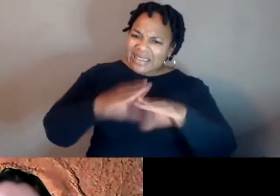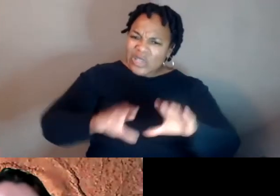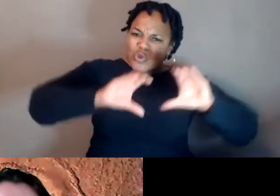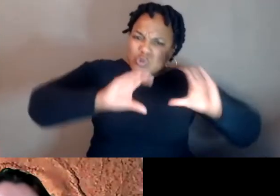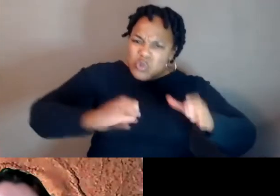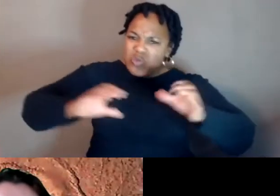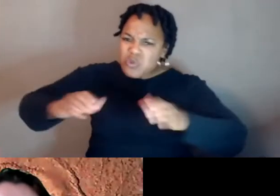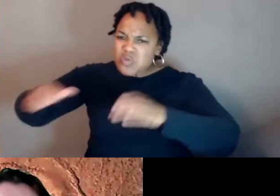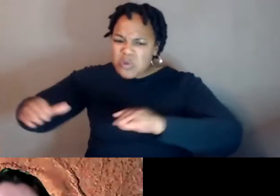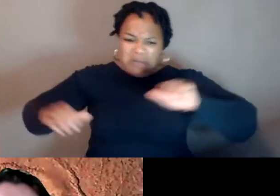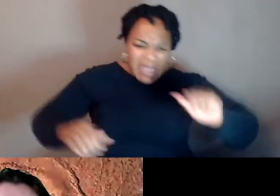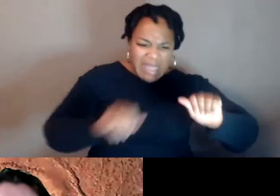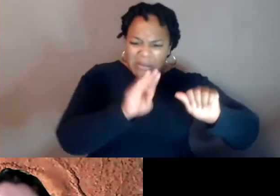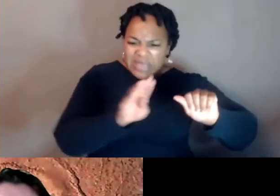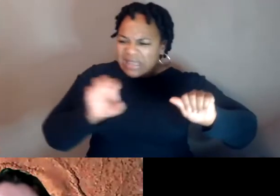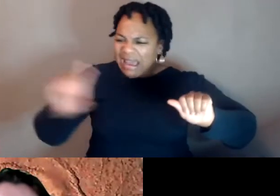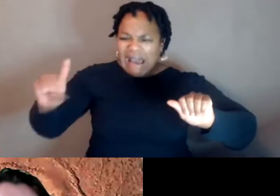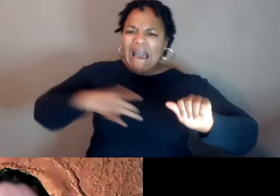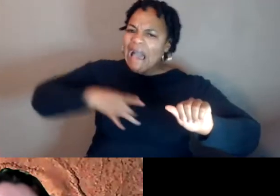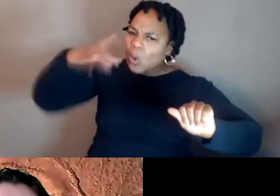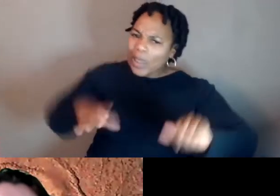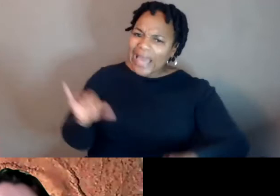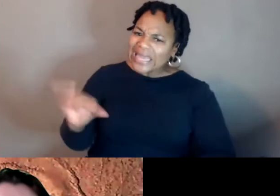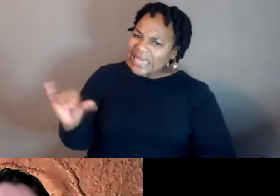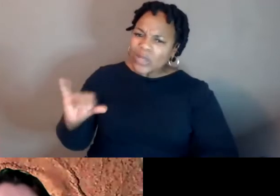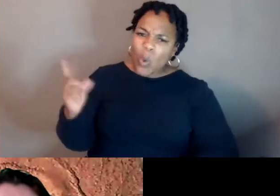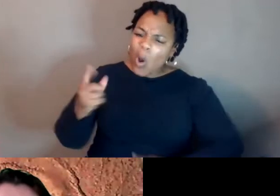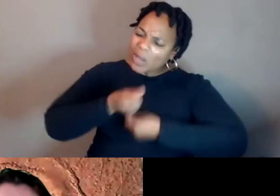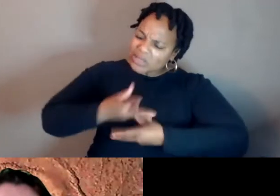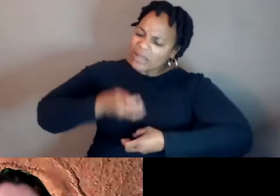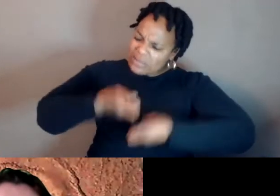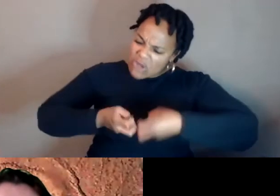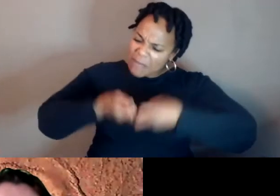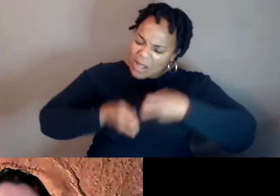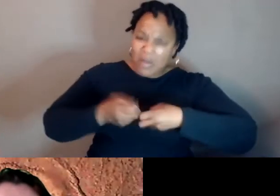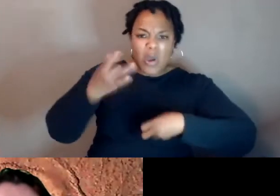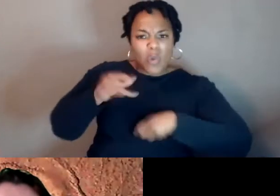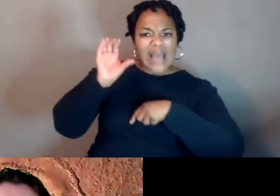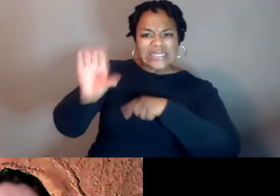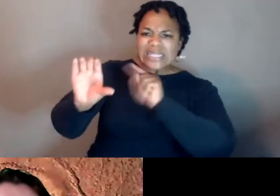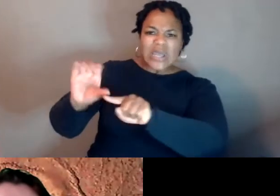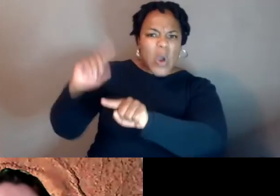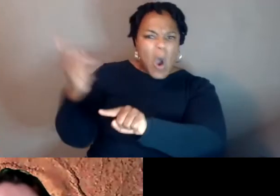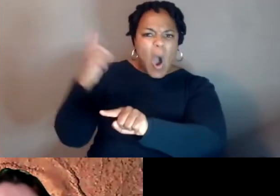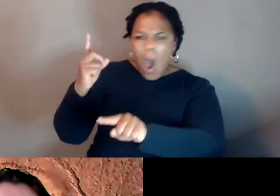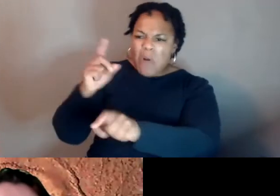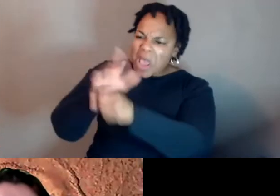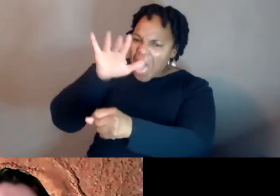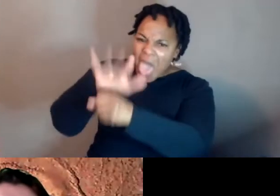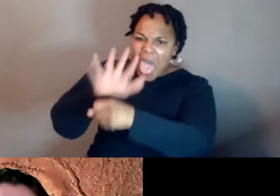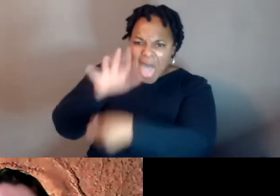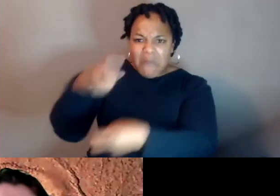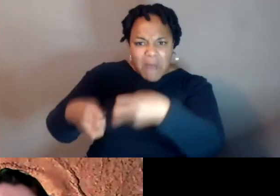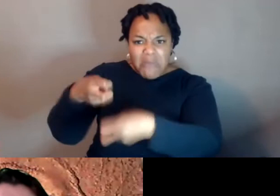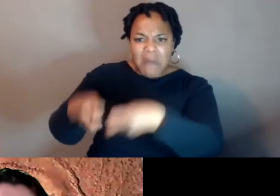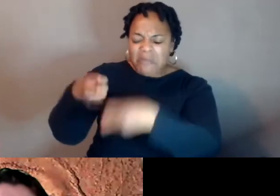because they cause trouble for me. All the ones in C, they just raise heck all day." So he said,